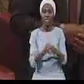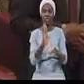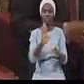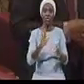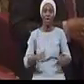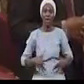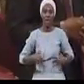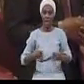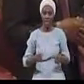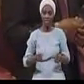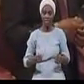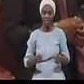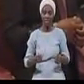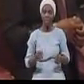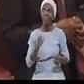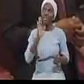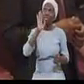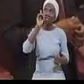His desire,